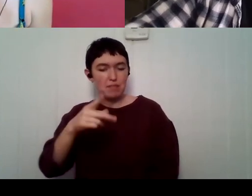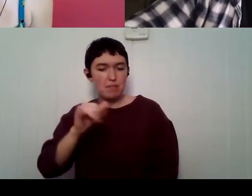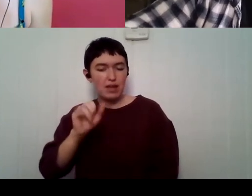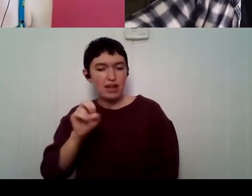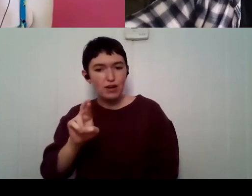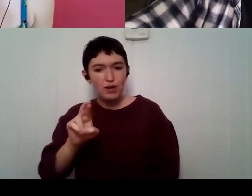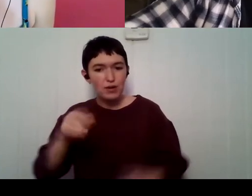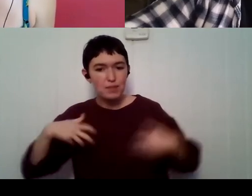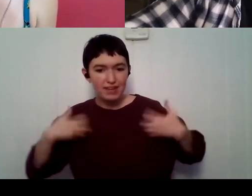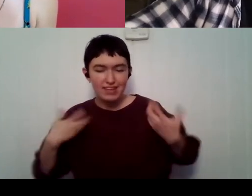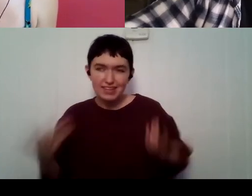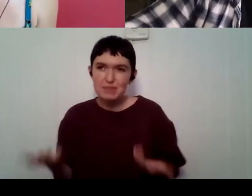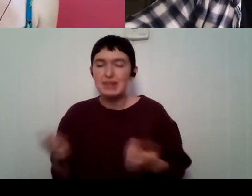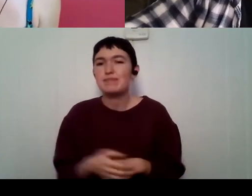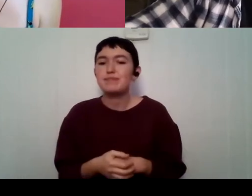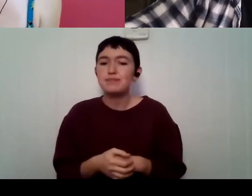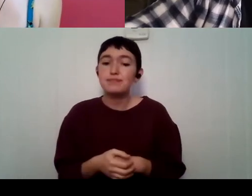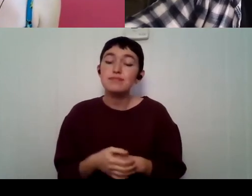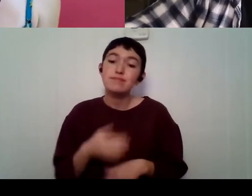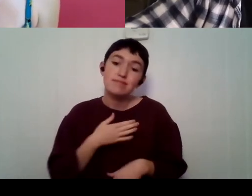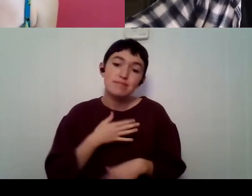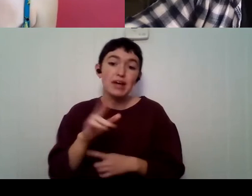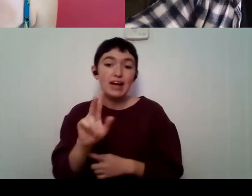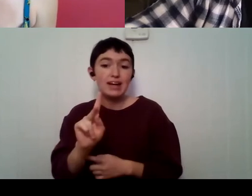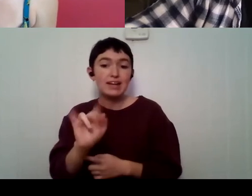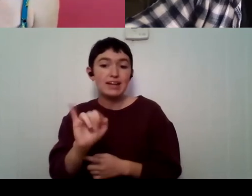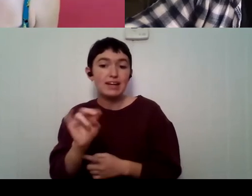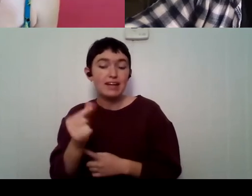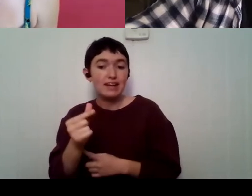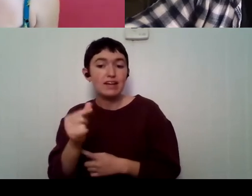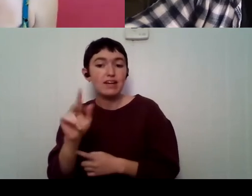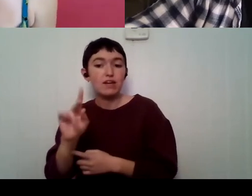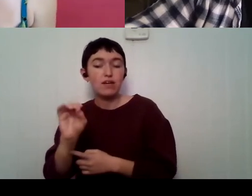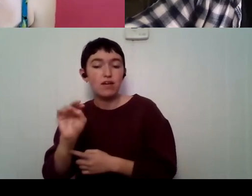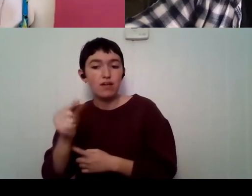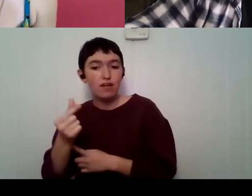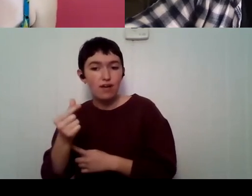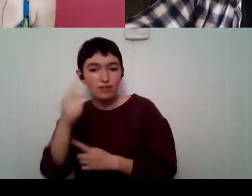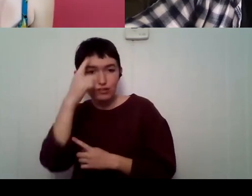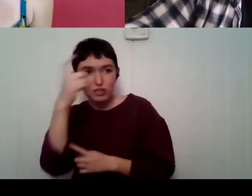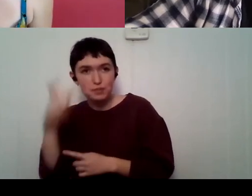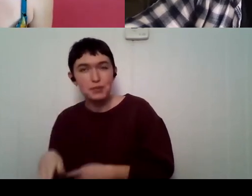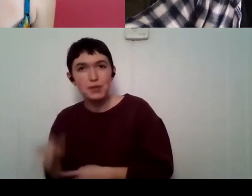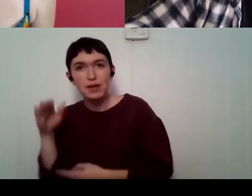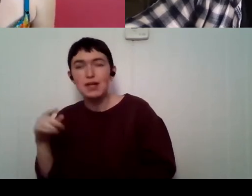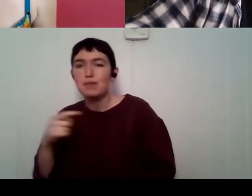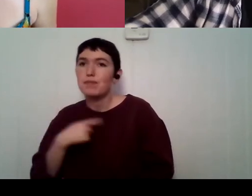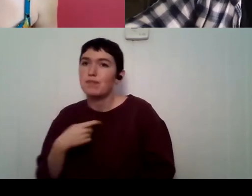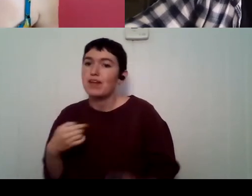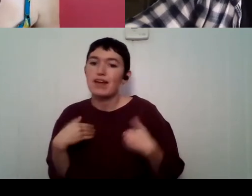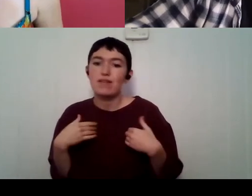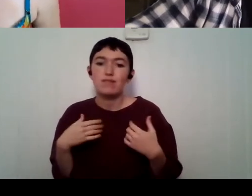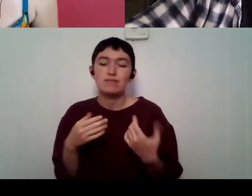Kong dreams growing up, I have a deep and just enduring affinity for gorillas,